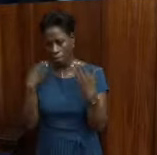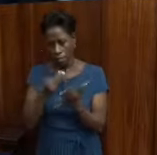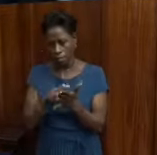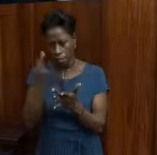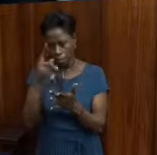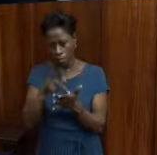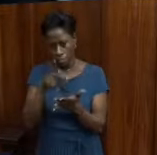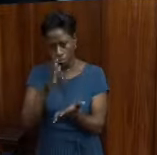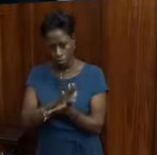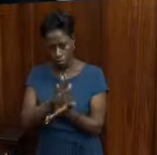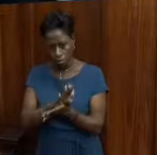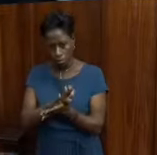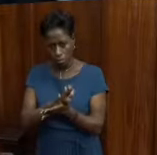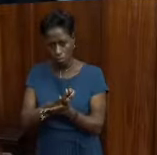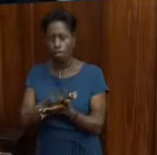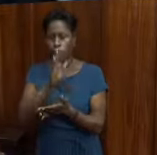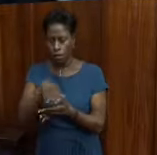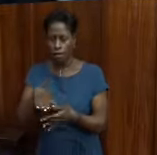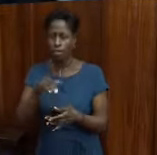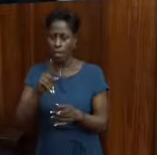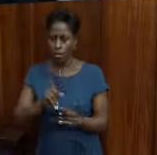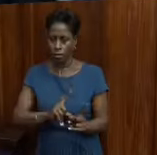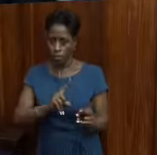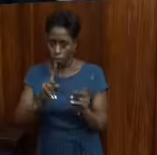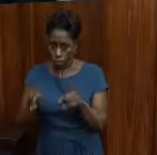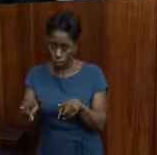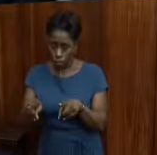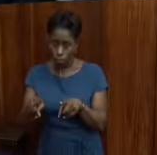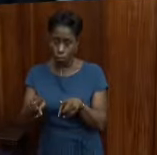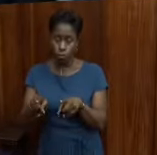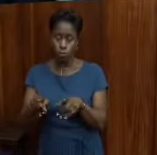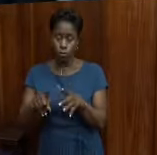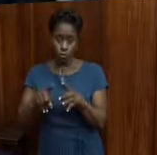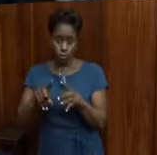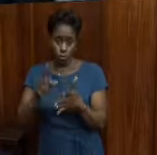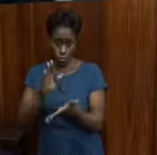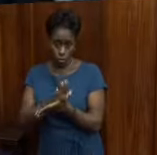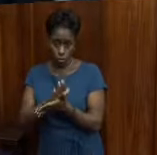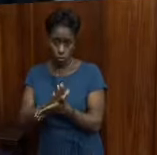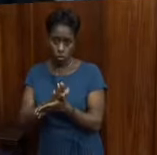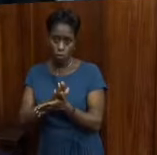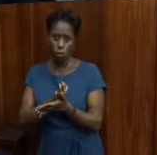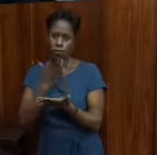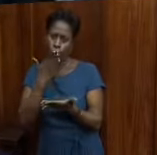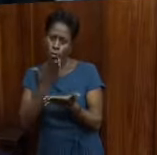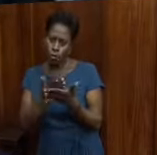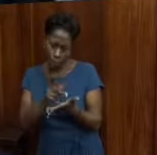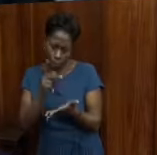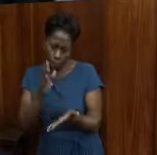education will now enter a school with a strong early foundation.